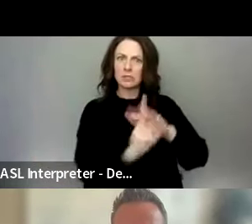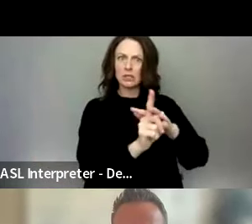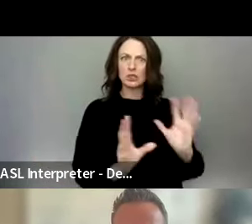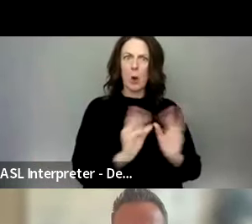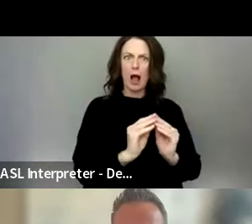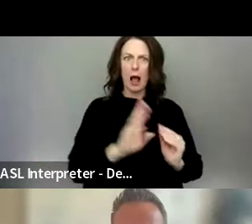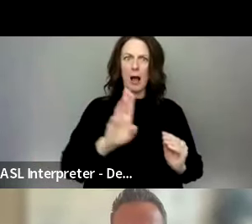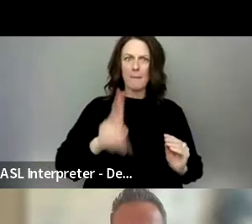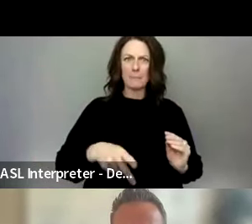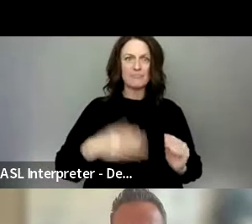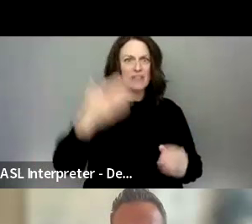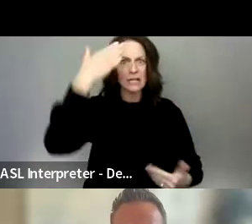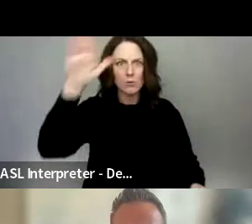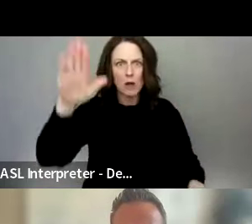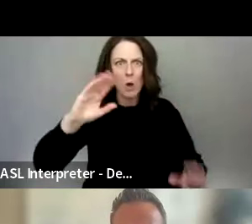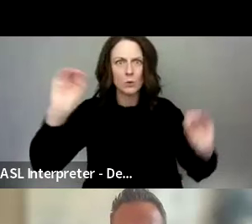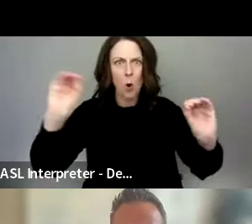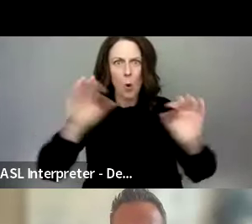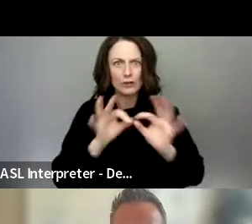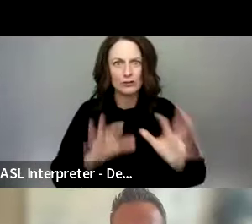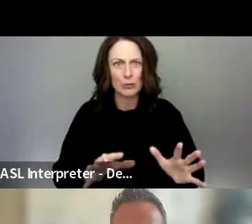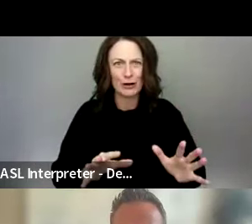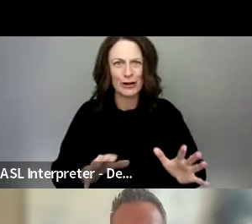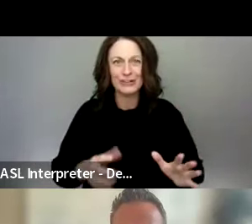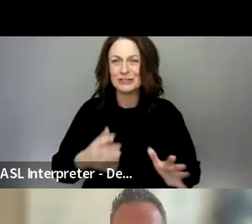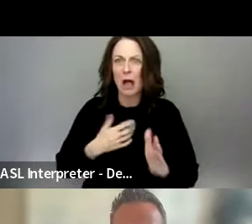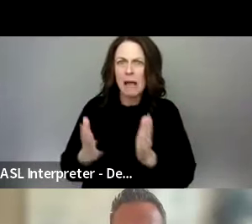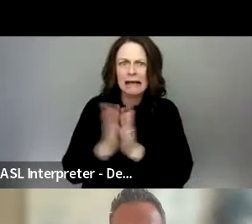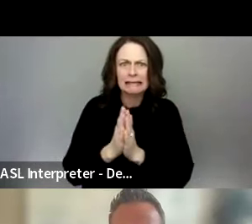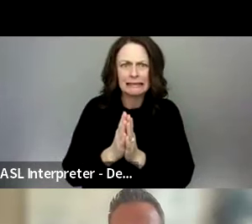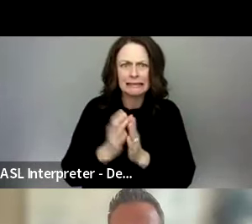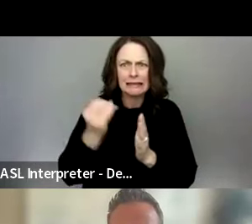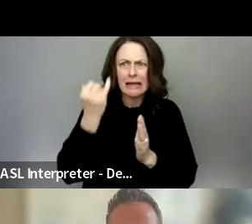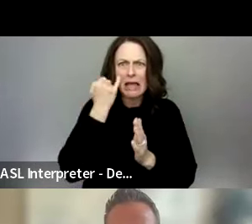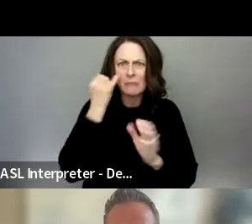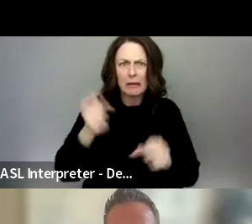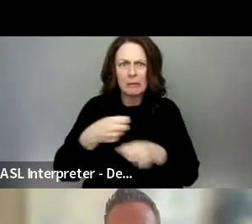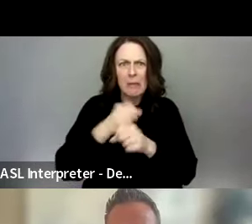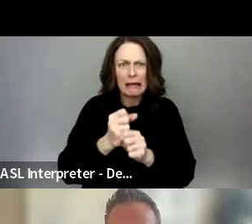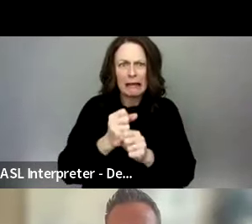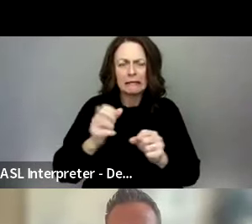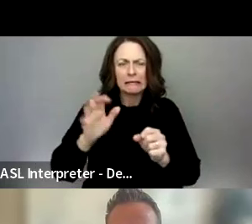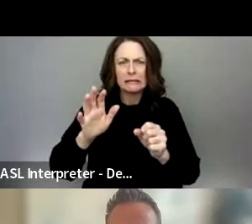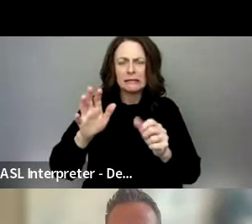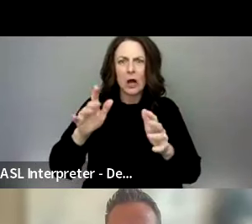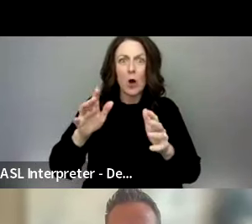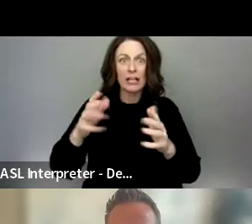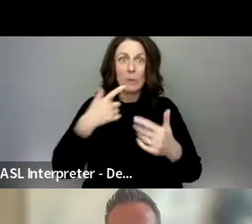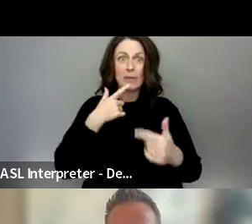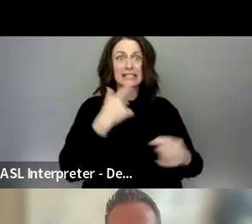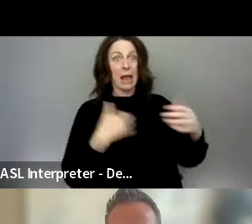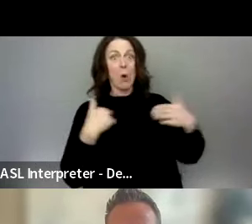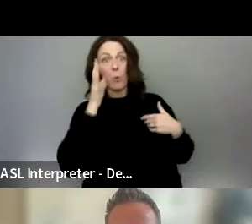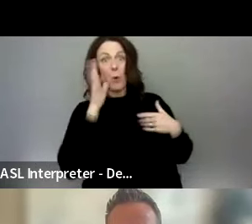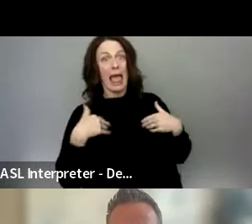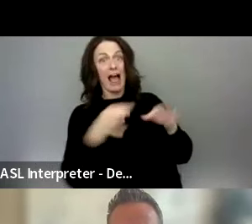know that there isn't an interpreter there. So I'm asking, like, for inclusion reasons, if we can all like make an effort to say whether or not there's going to be closed